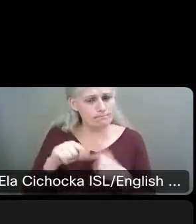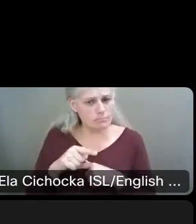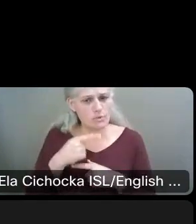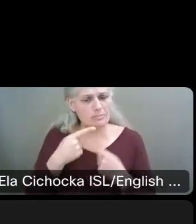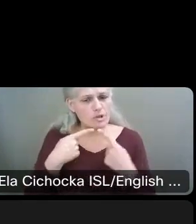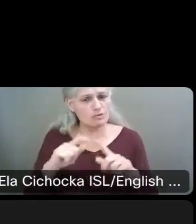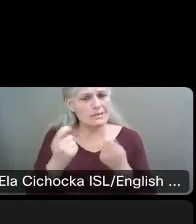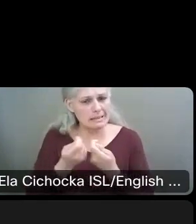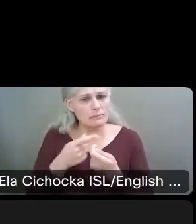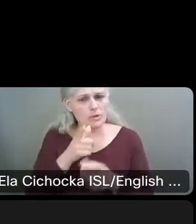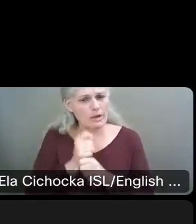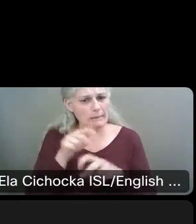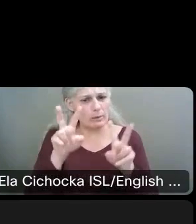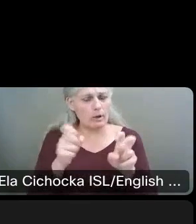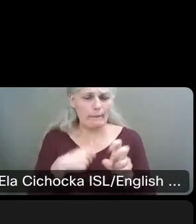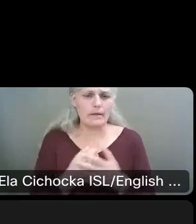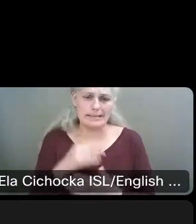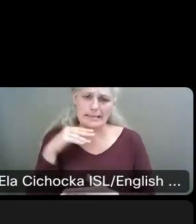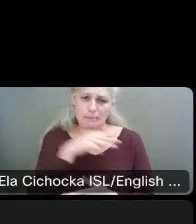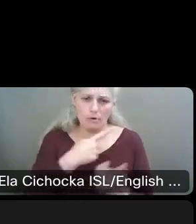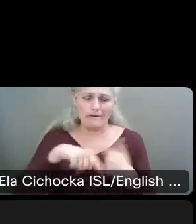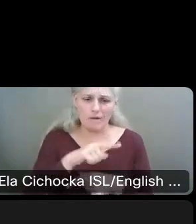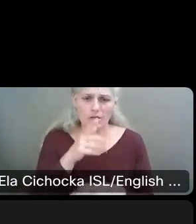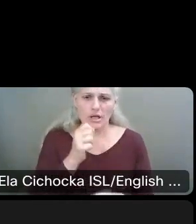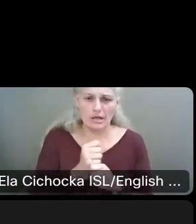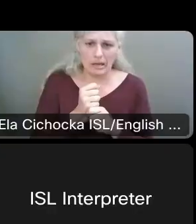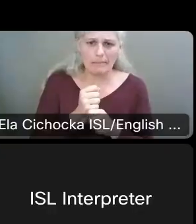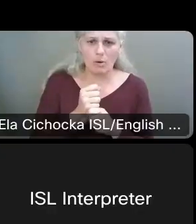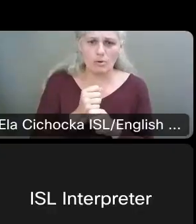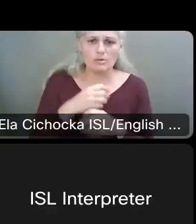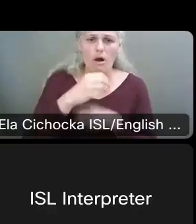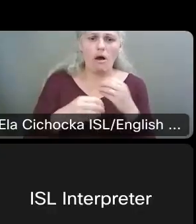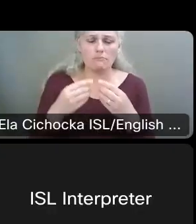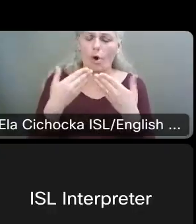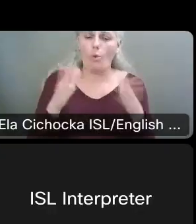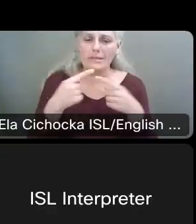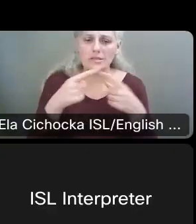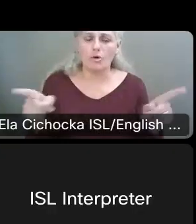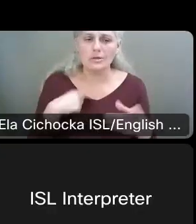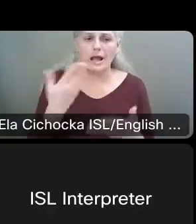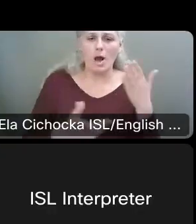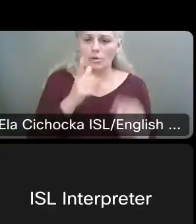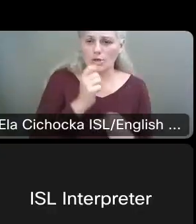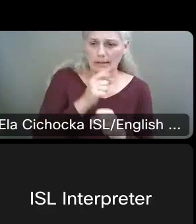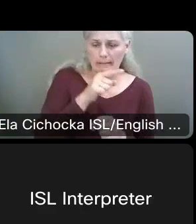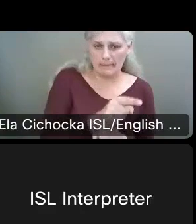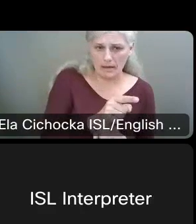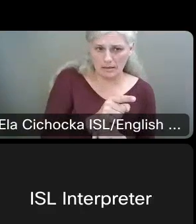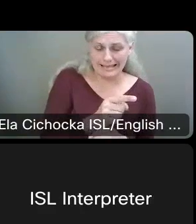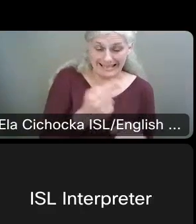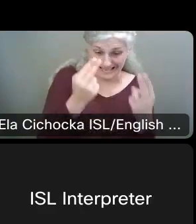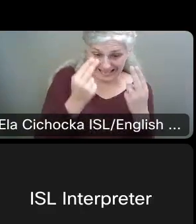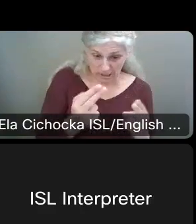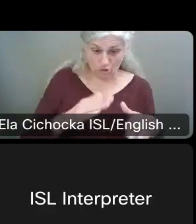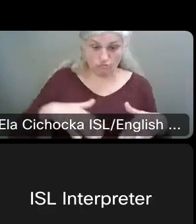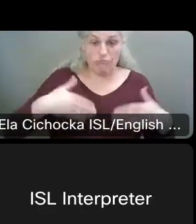indeed, the fifth essential element of open disclosure we always talk about and have always talked about is the need to